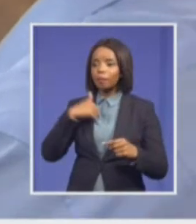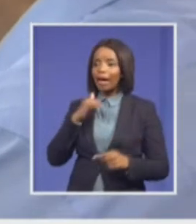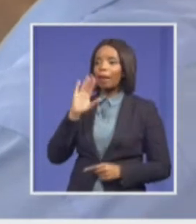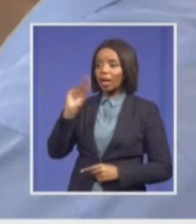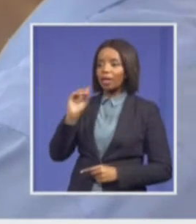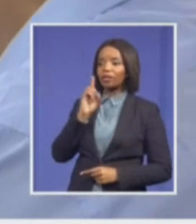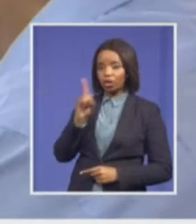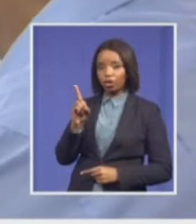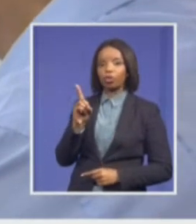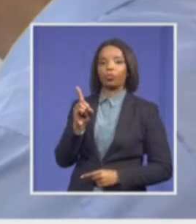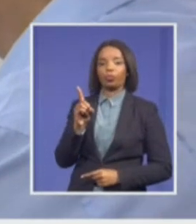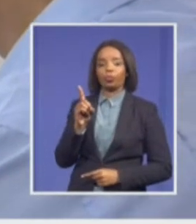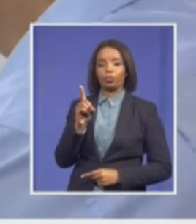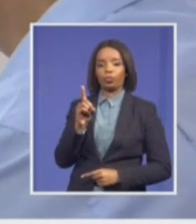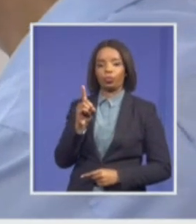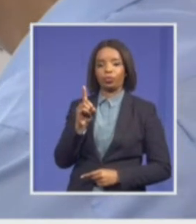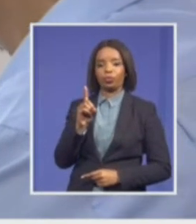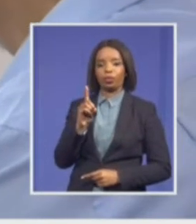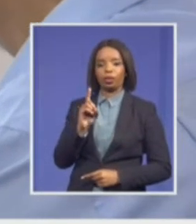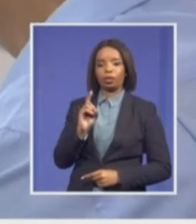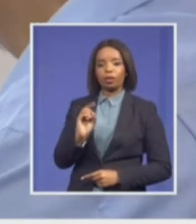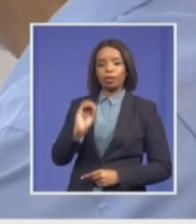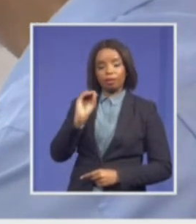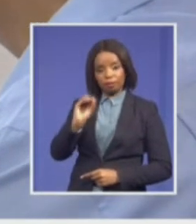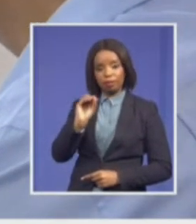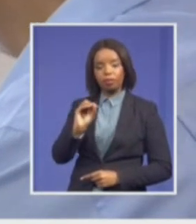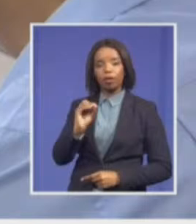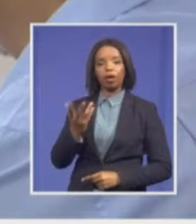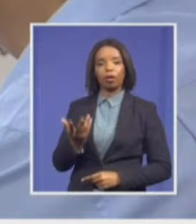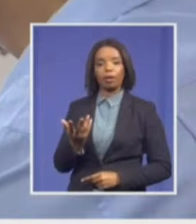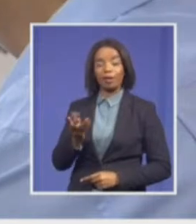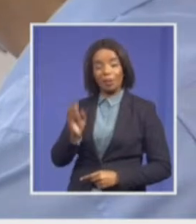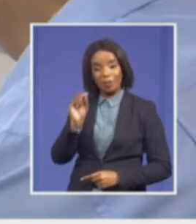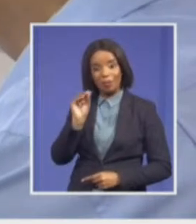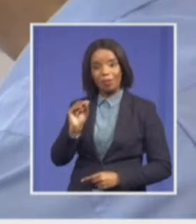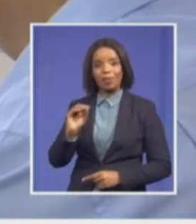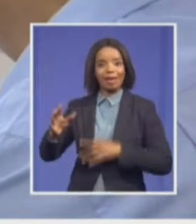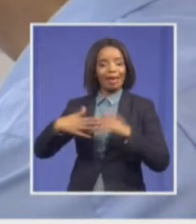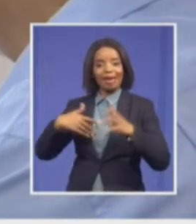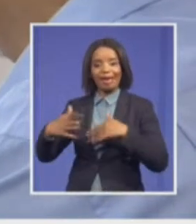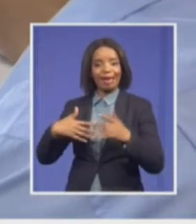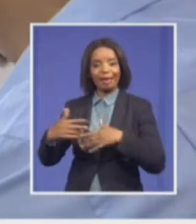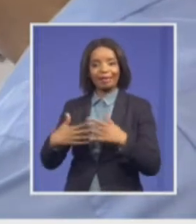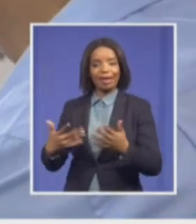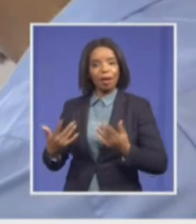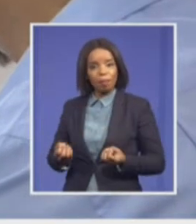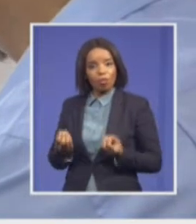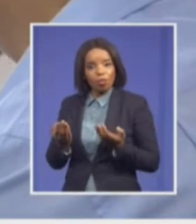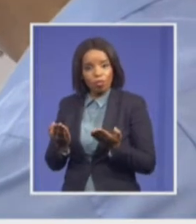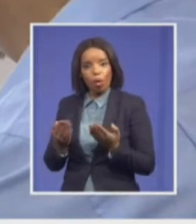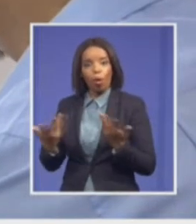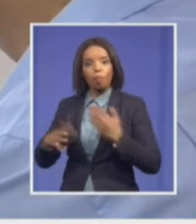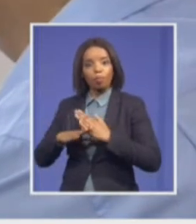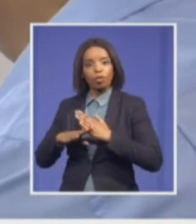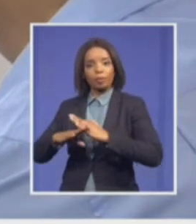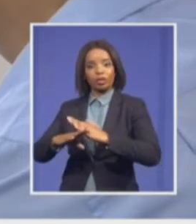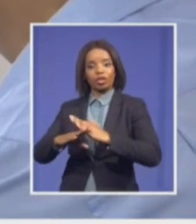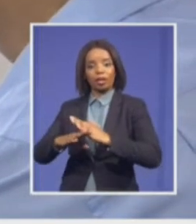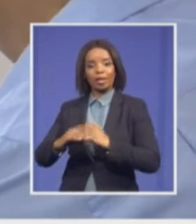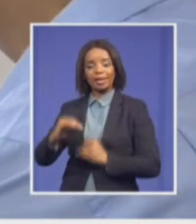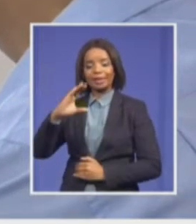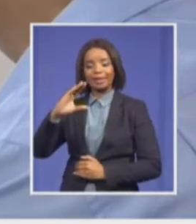is there any prohibition from a CEO disciplining a senior employee? We think